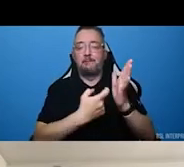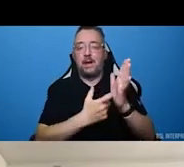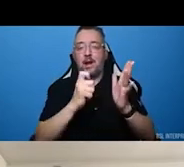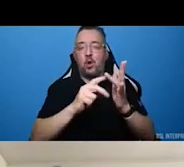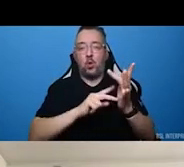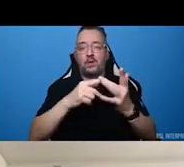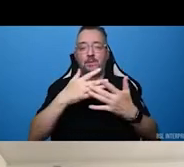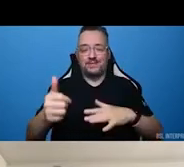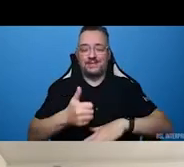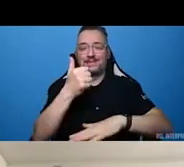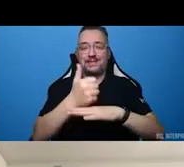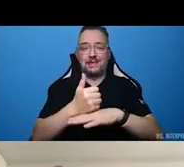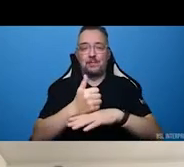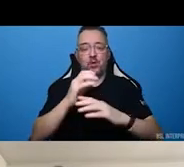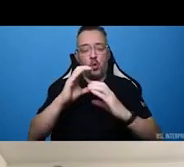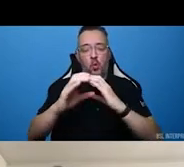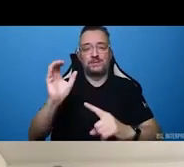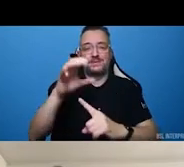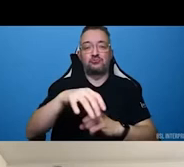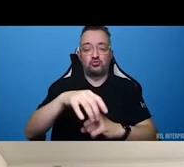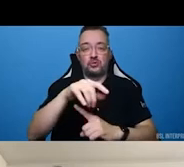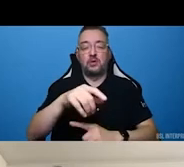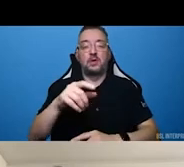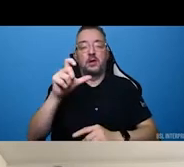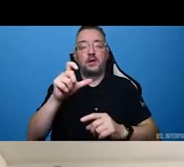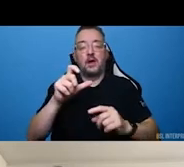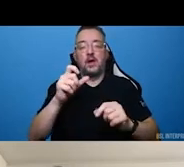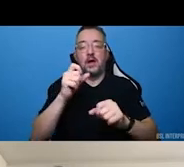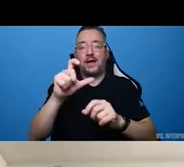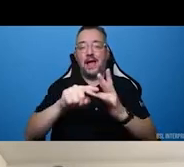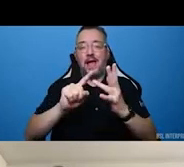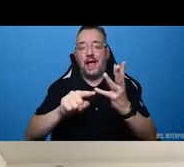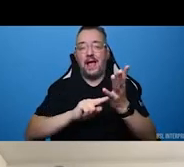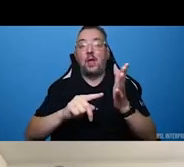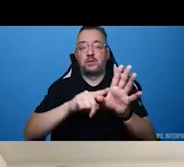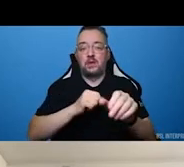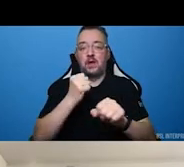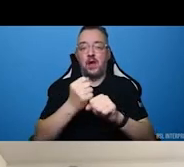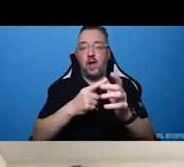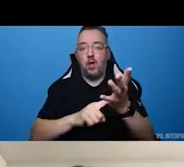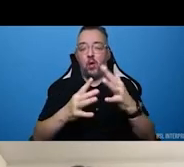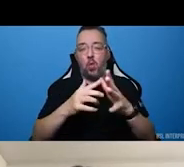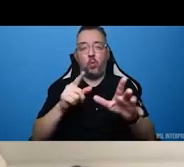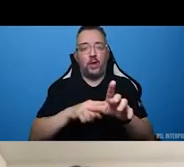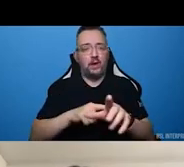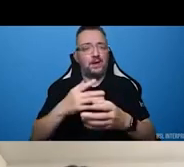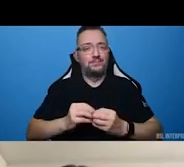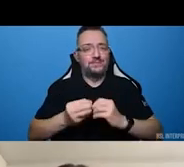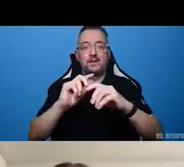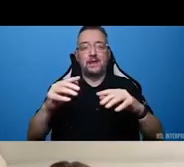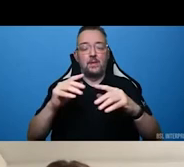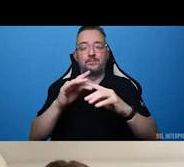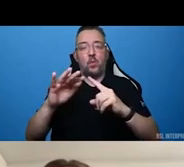station in the Connemara bog in County Galway to transmit some of the first commercial wireless networks across the